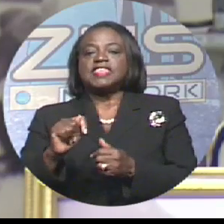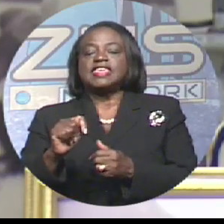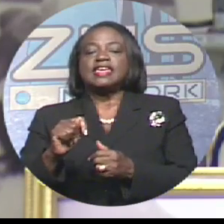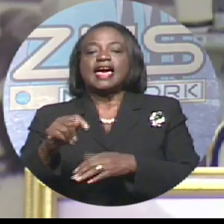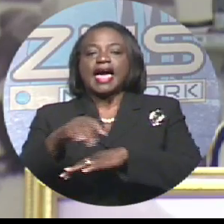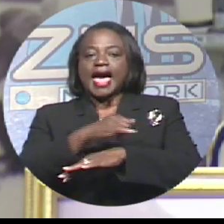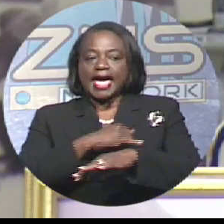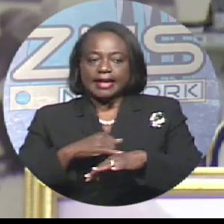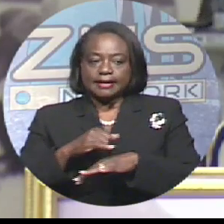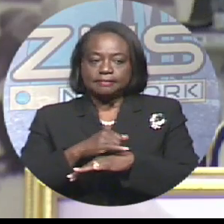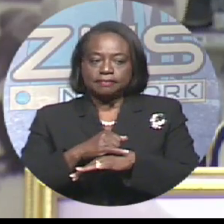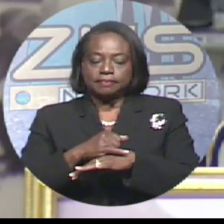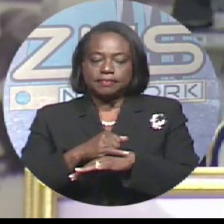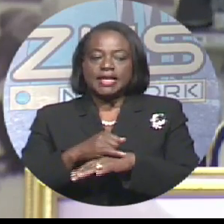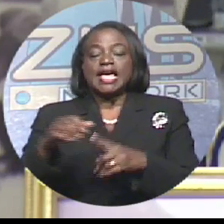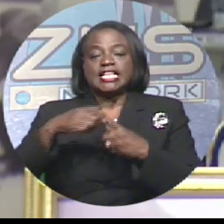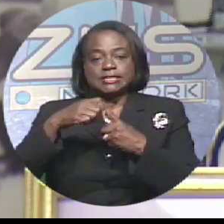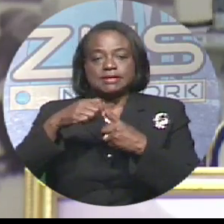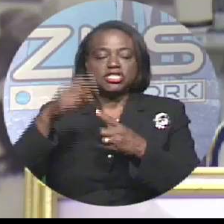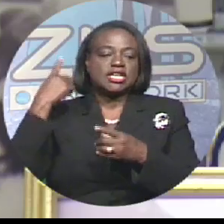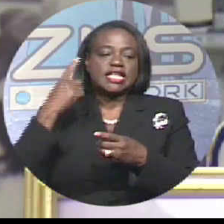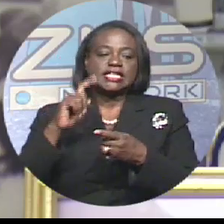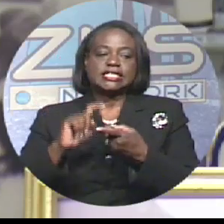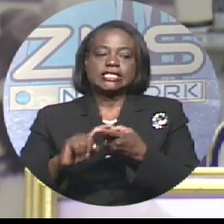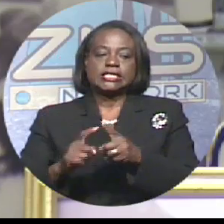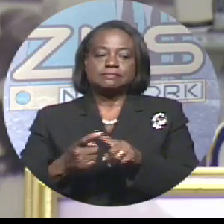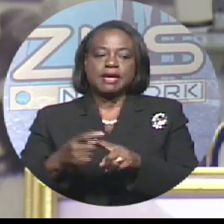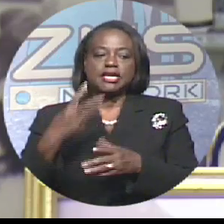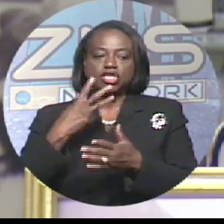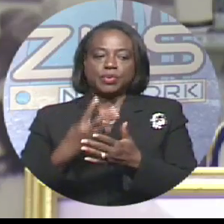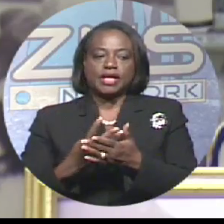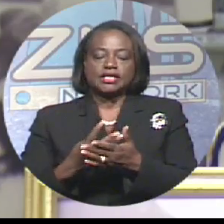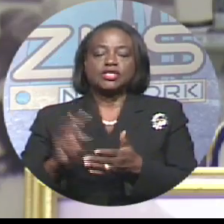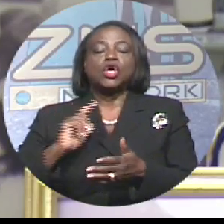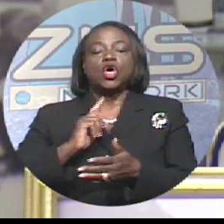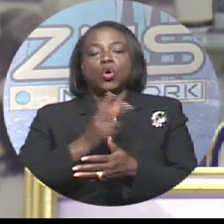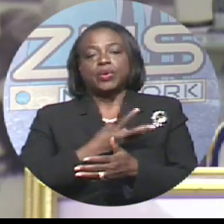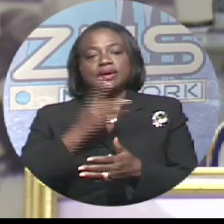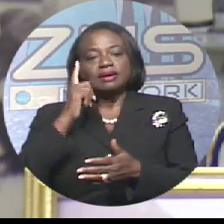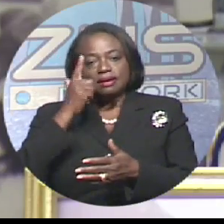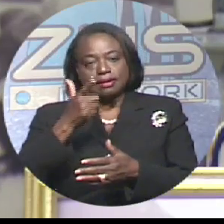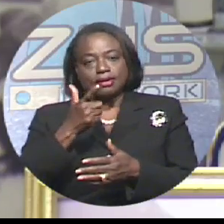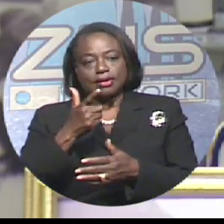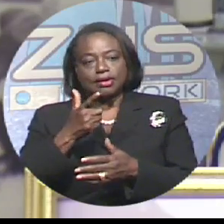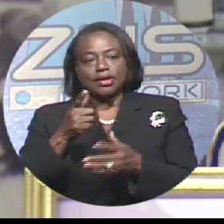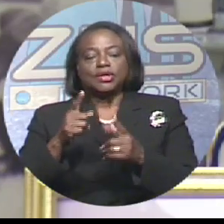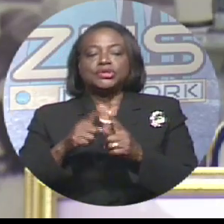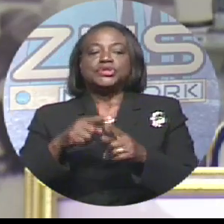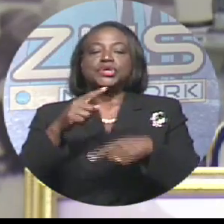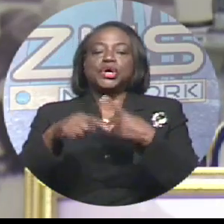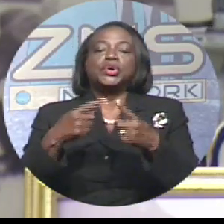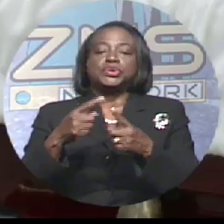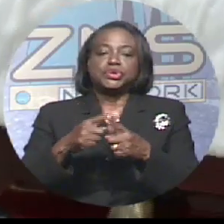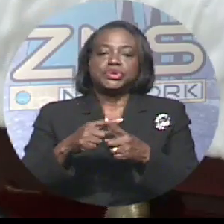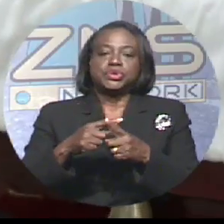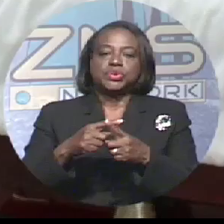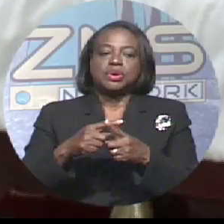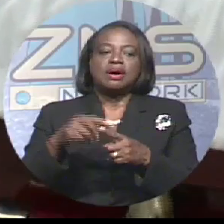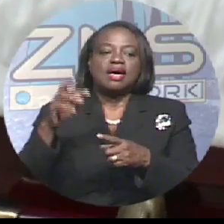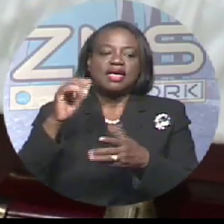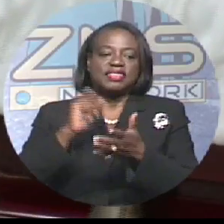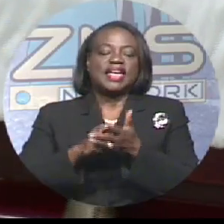us Spanish wellsmen who we look to go to Harbor Island to get a little bit of that release from Spanish